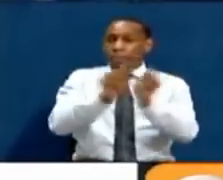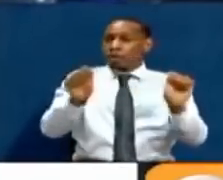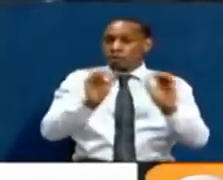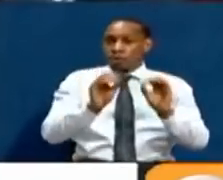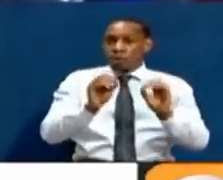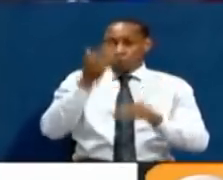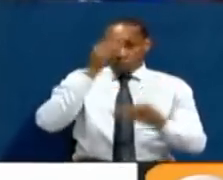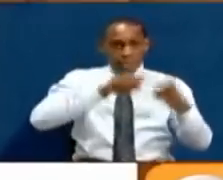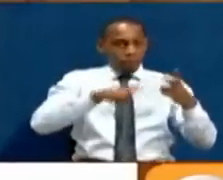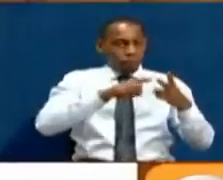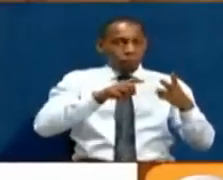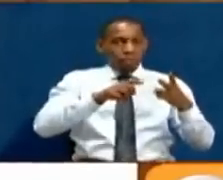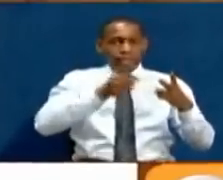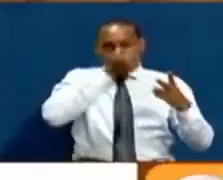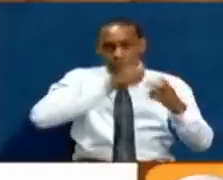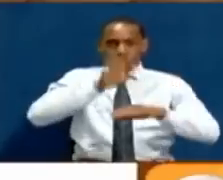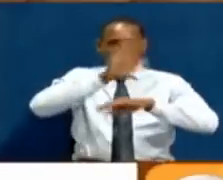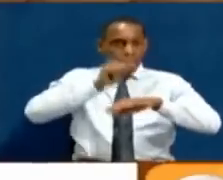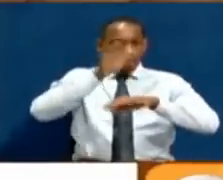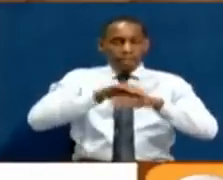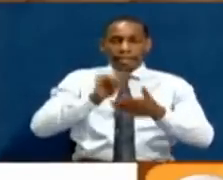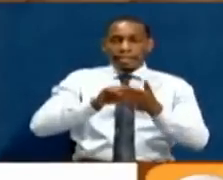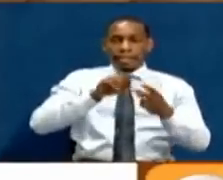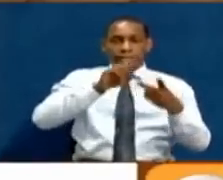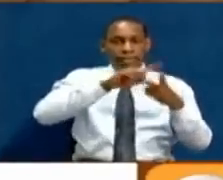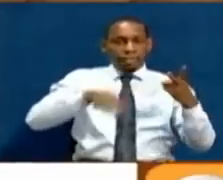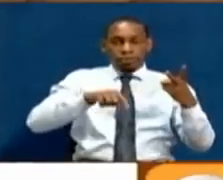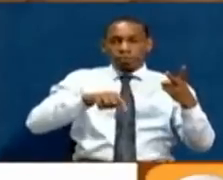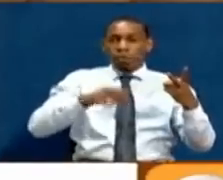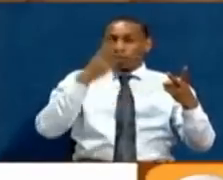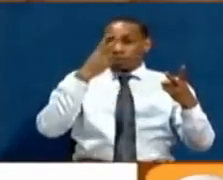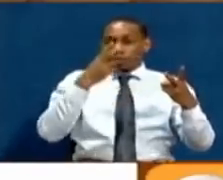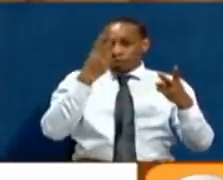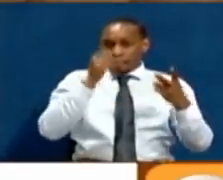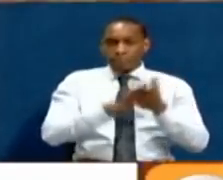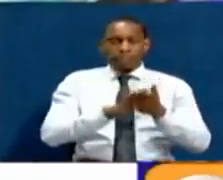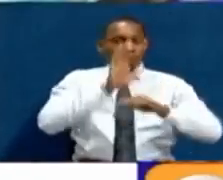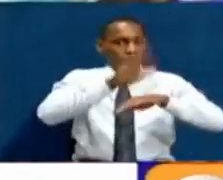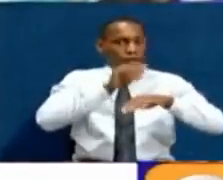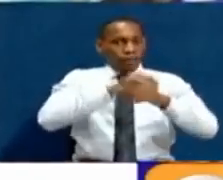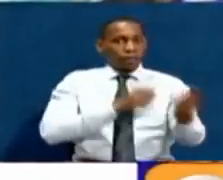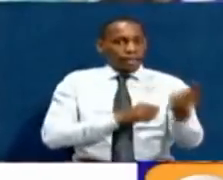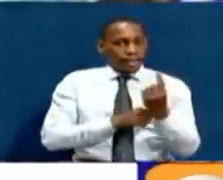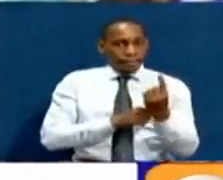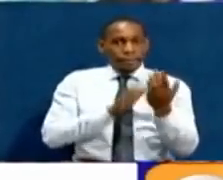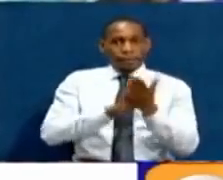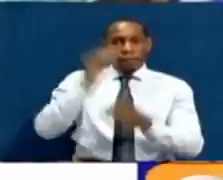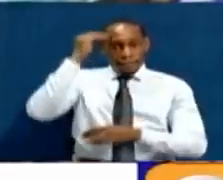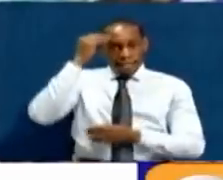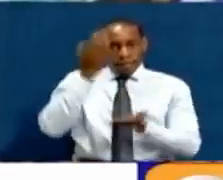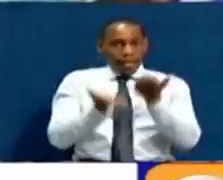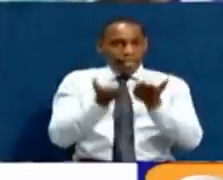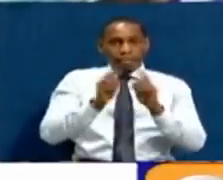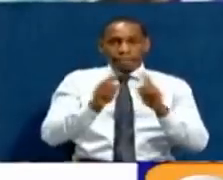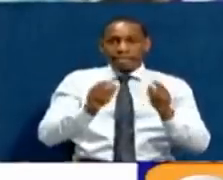bond since they had ignored the summons. Kemo said Jumwa and her co-suspect had been issued with a summon to present themselves for mental